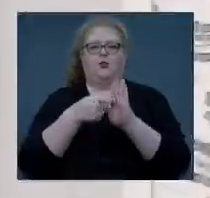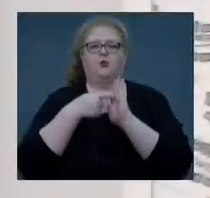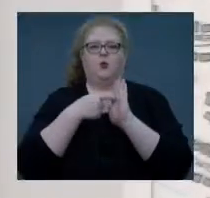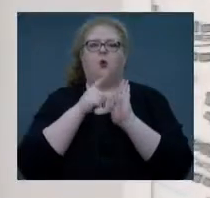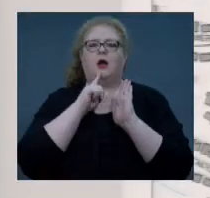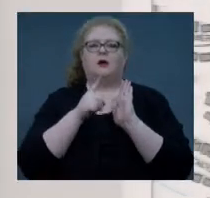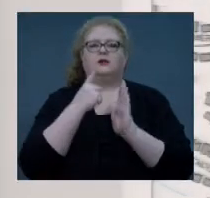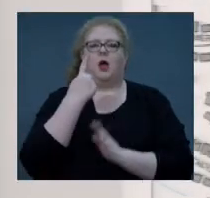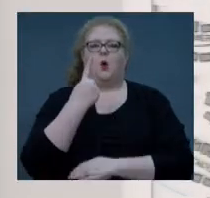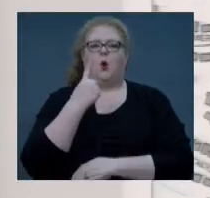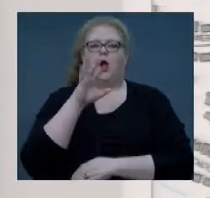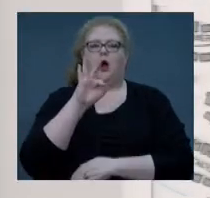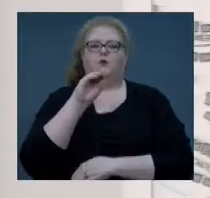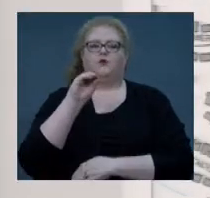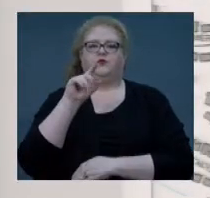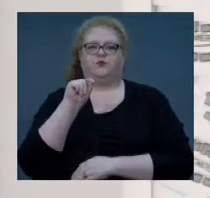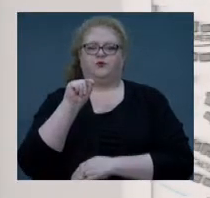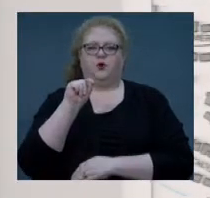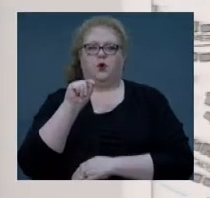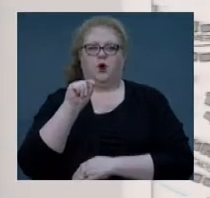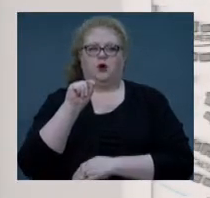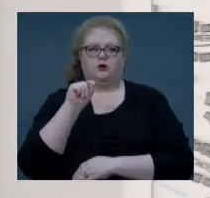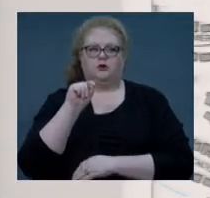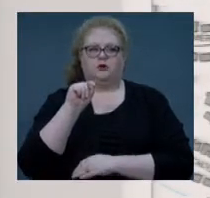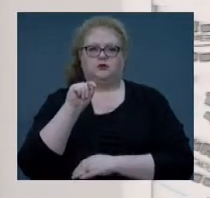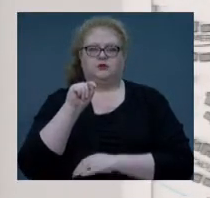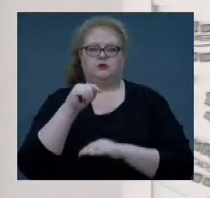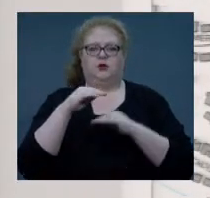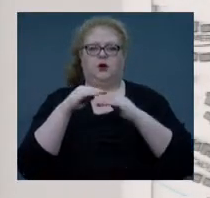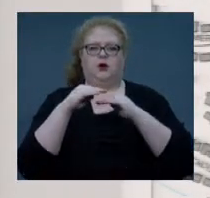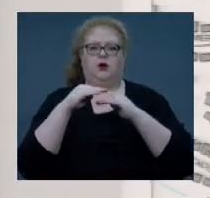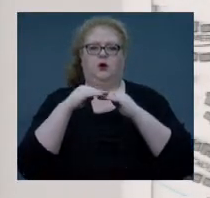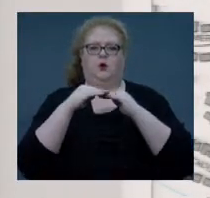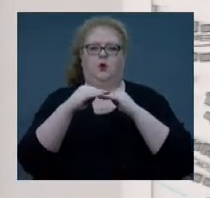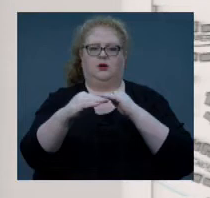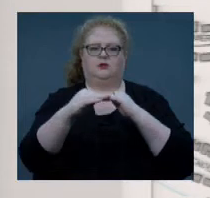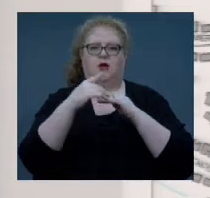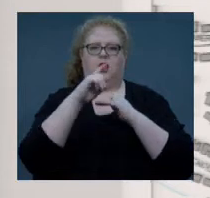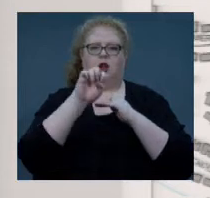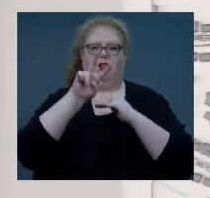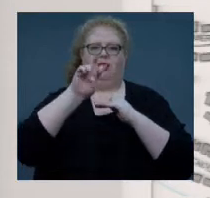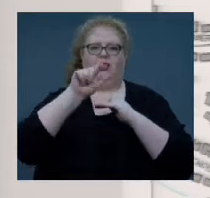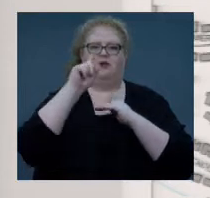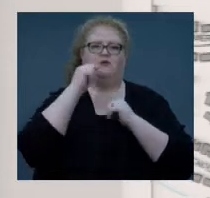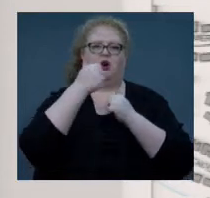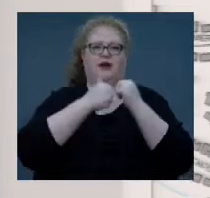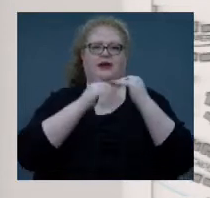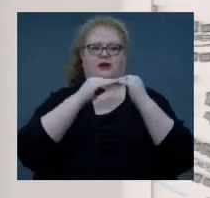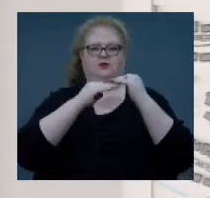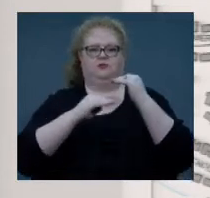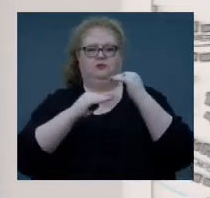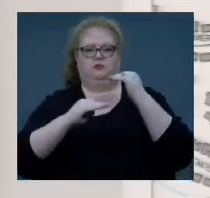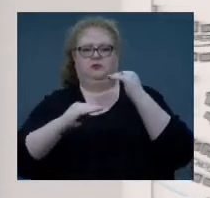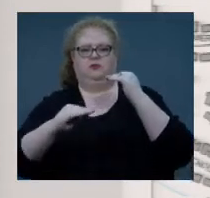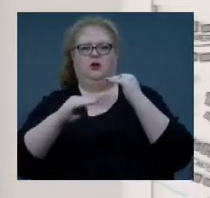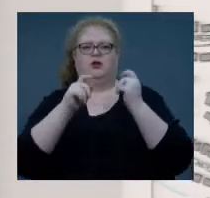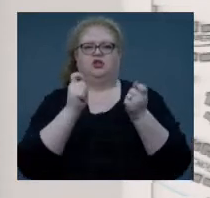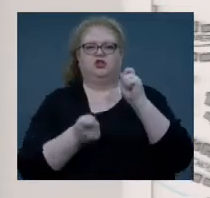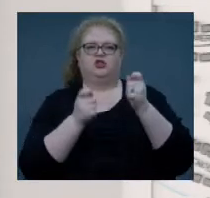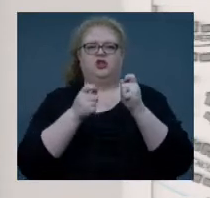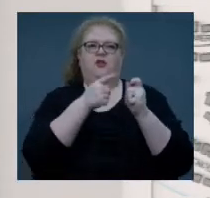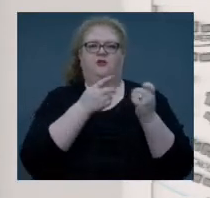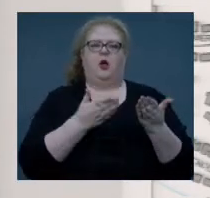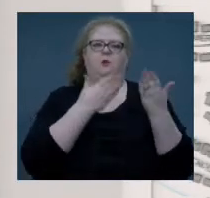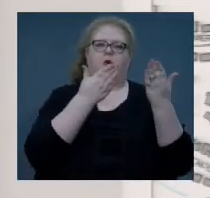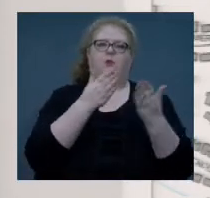be a 1 foot horizontal grade or horizontal level for each 1 foot change in the vertical. They are proposing just an